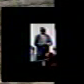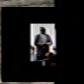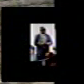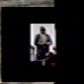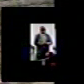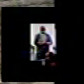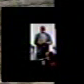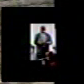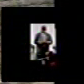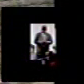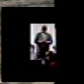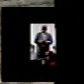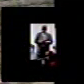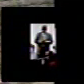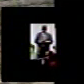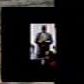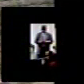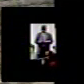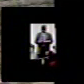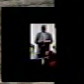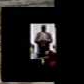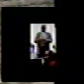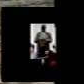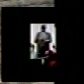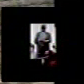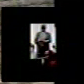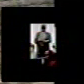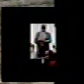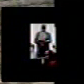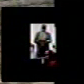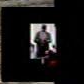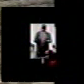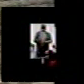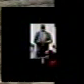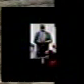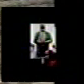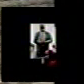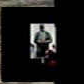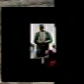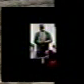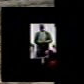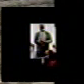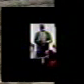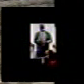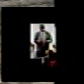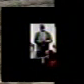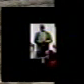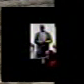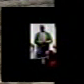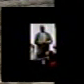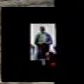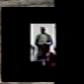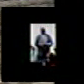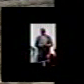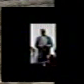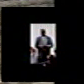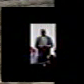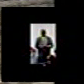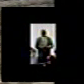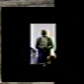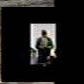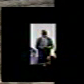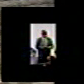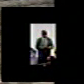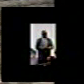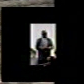spiritual, deafening, and destructive technical knockdown and knockout. He knocked him off. That's how he